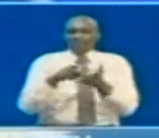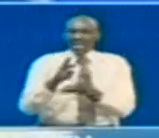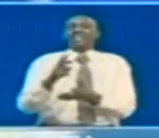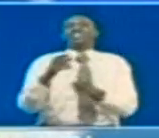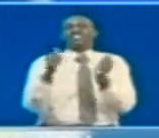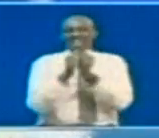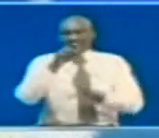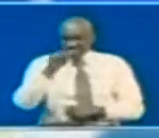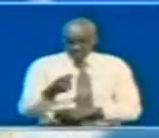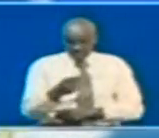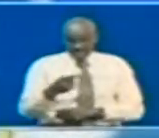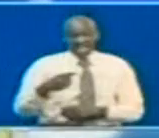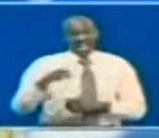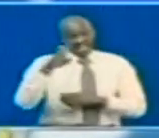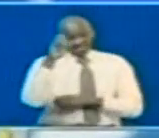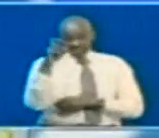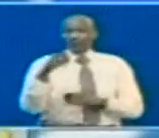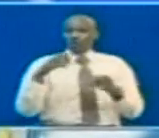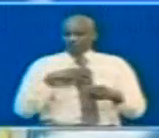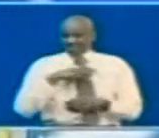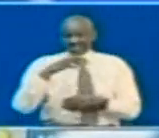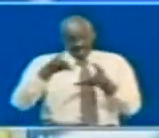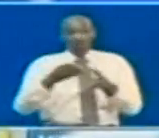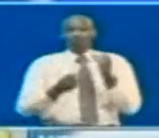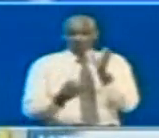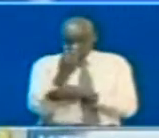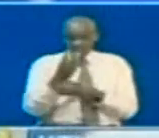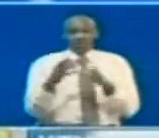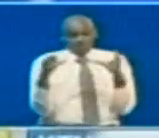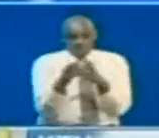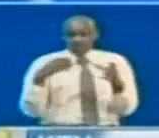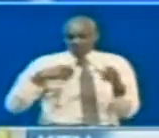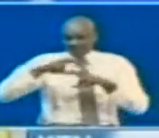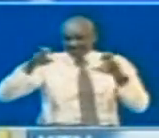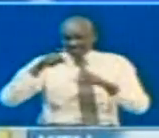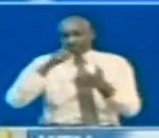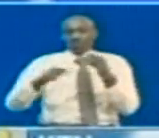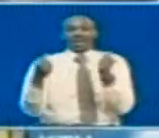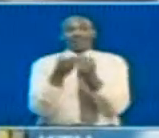National Executive Committee has also formed a task force to investigate the incident further.